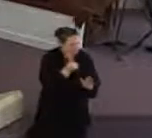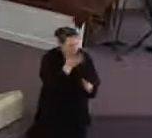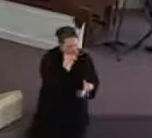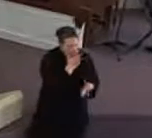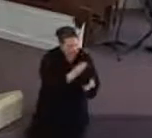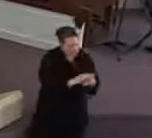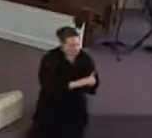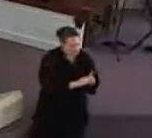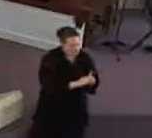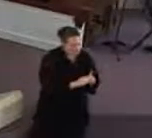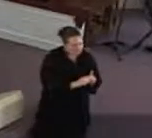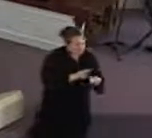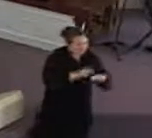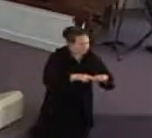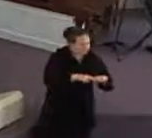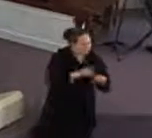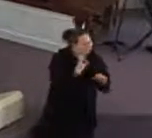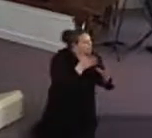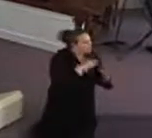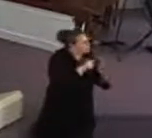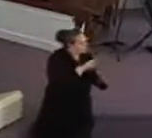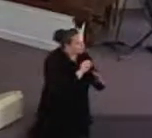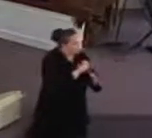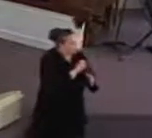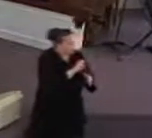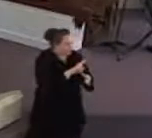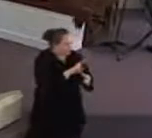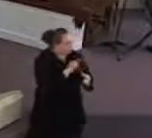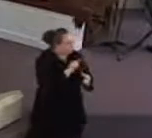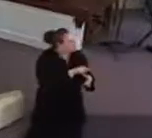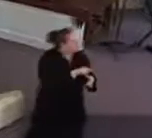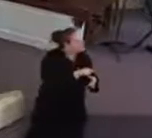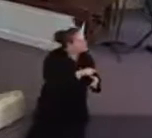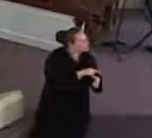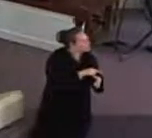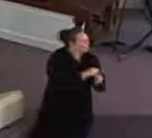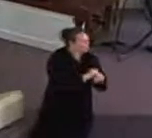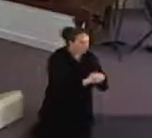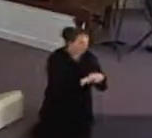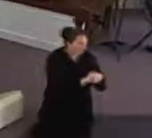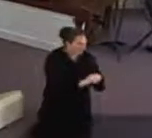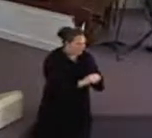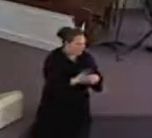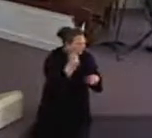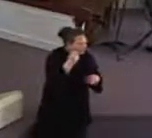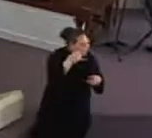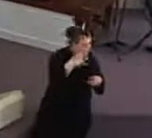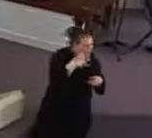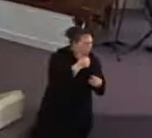said, Pastor Parker, you practiced grace on me.